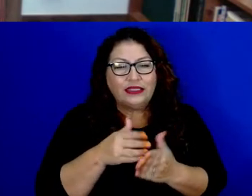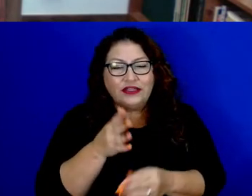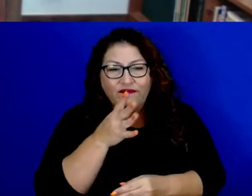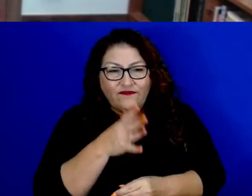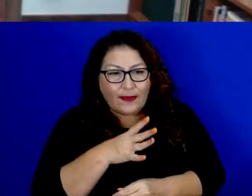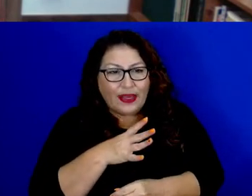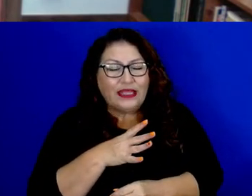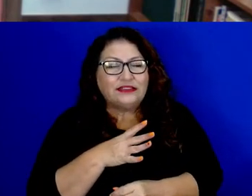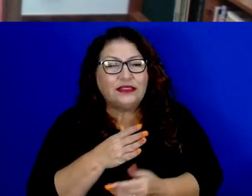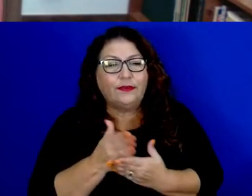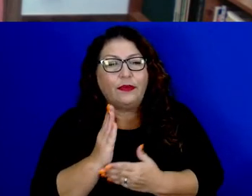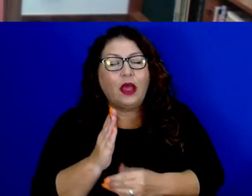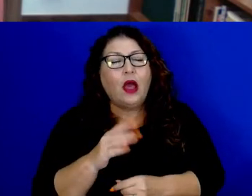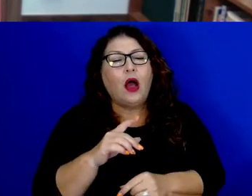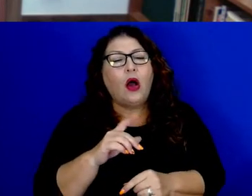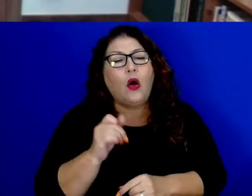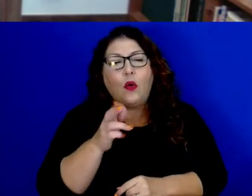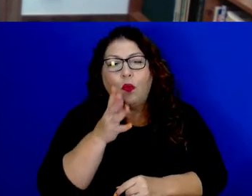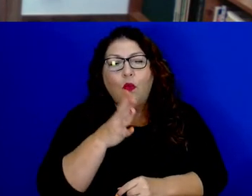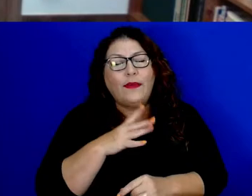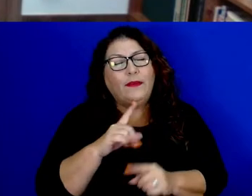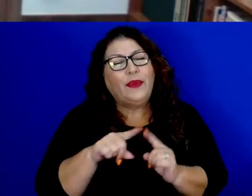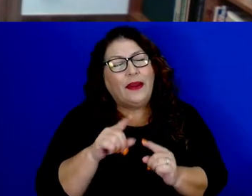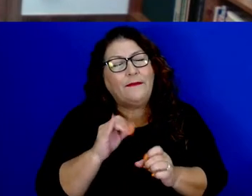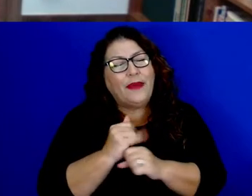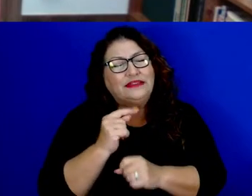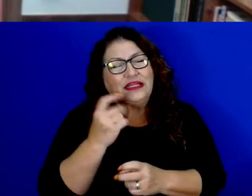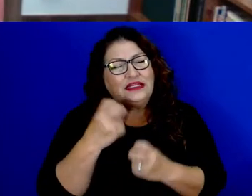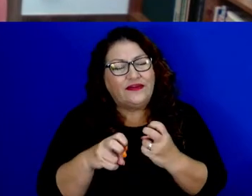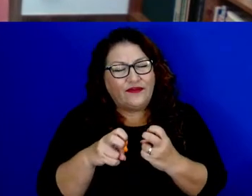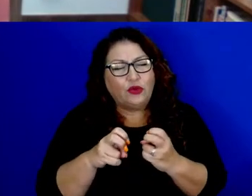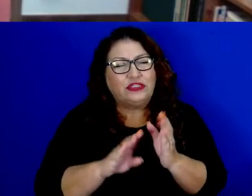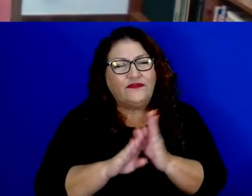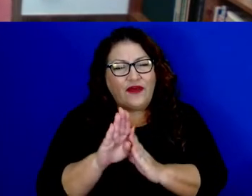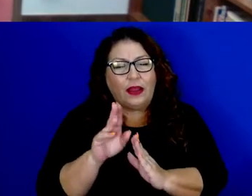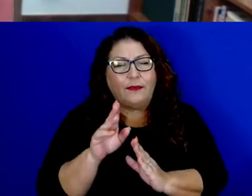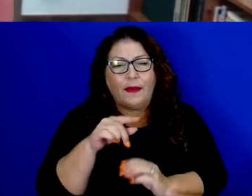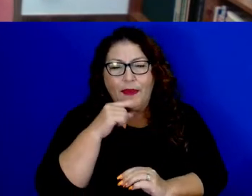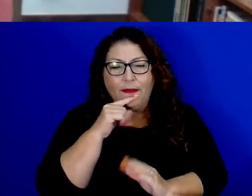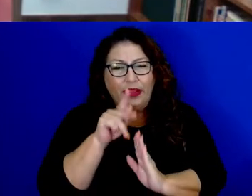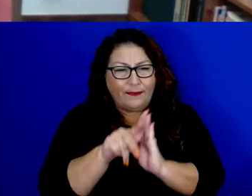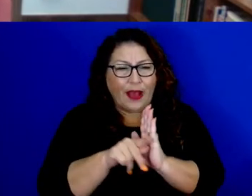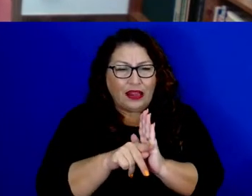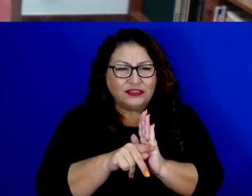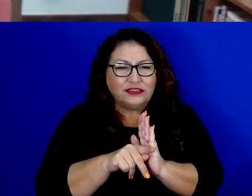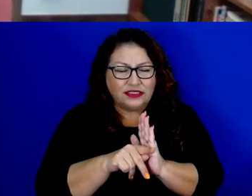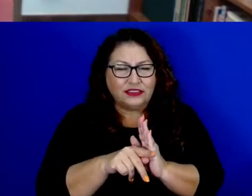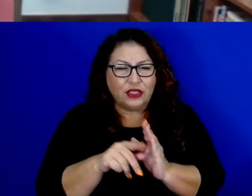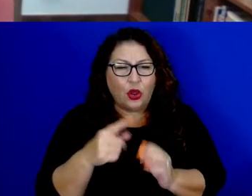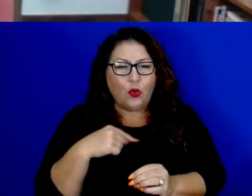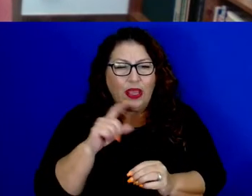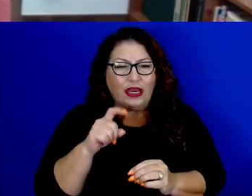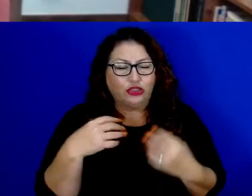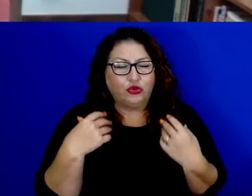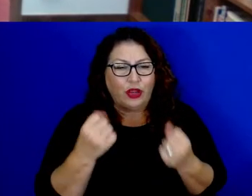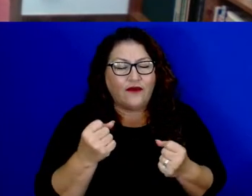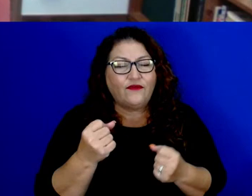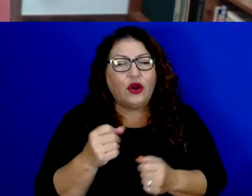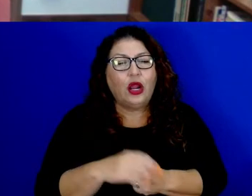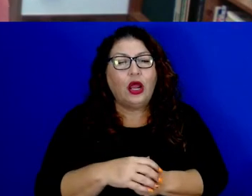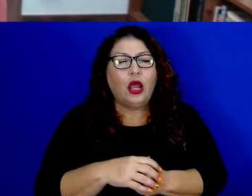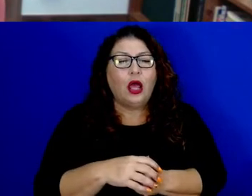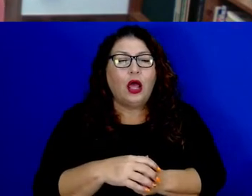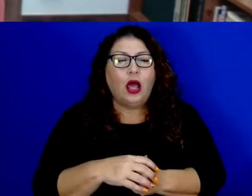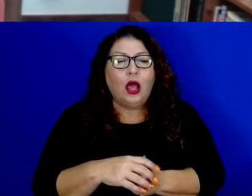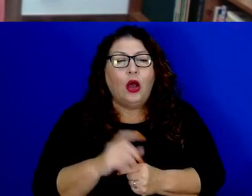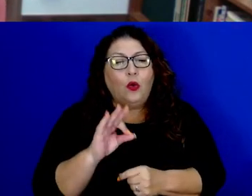makes difficult develop the public policies we need to recover. We are, of course, very, very